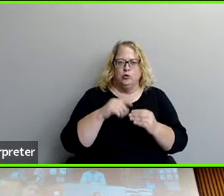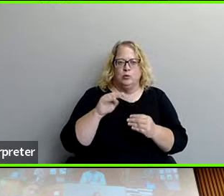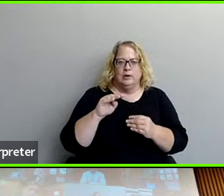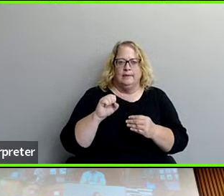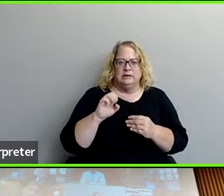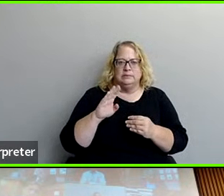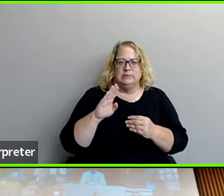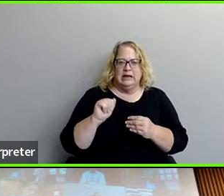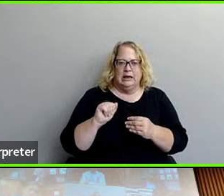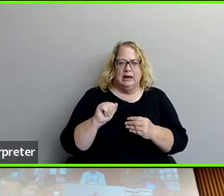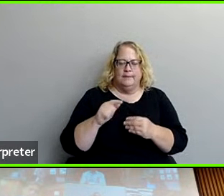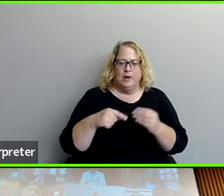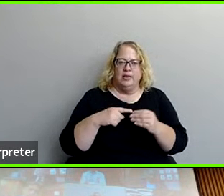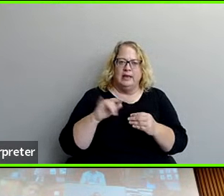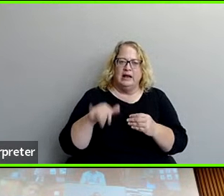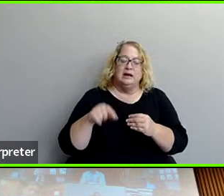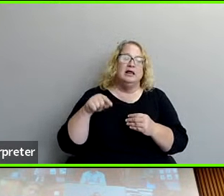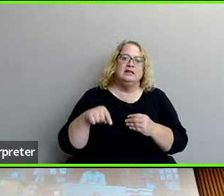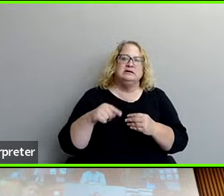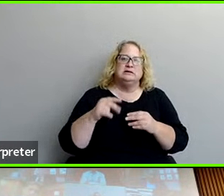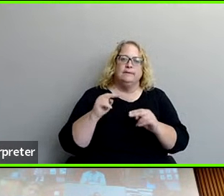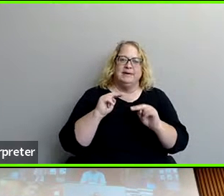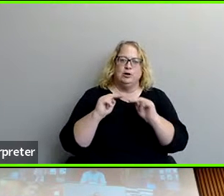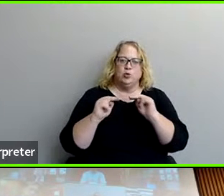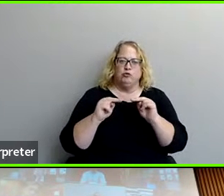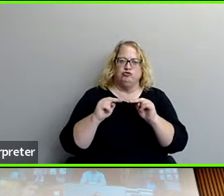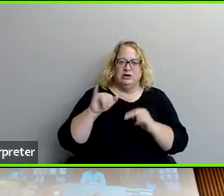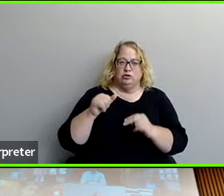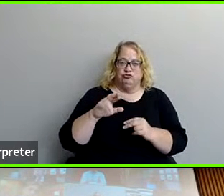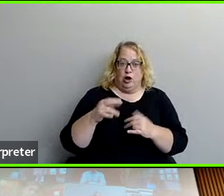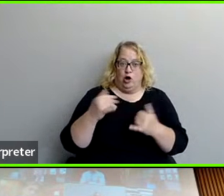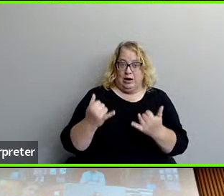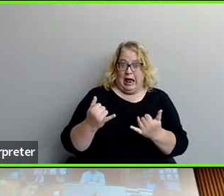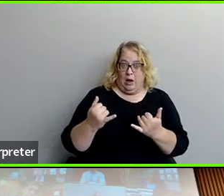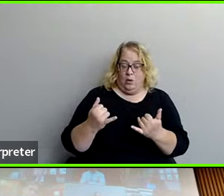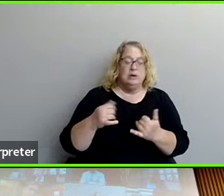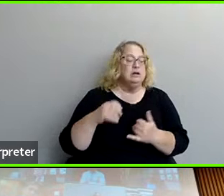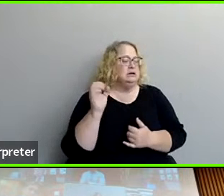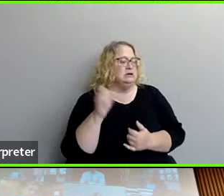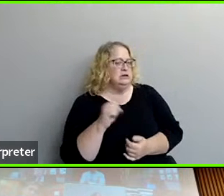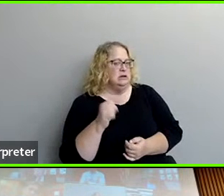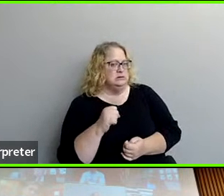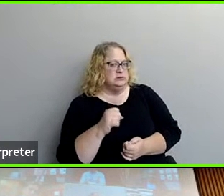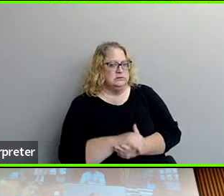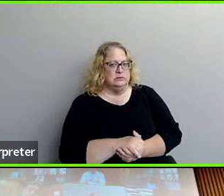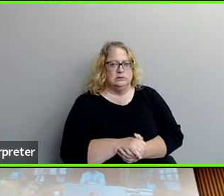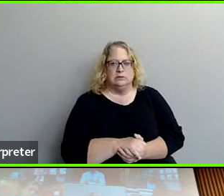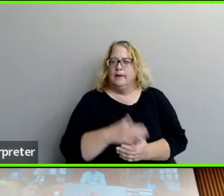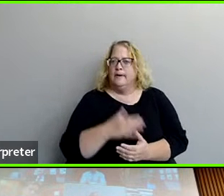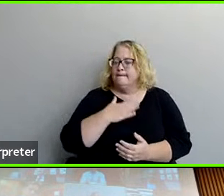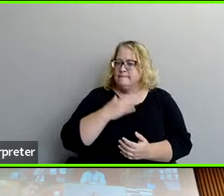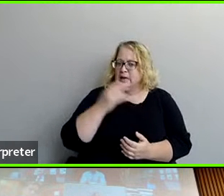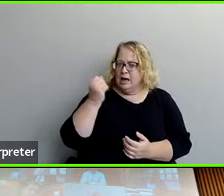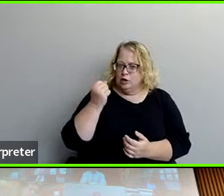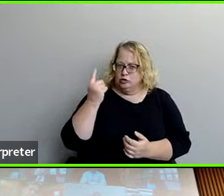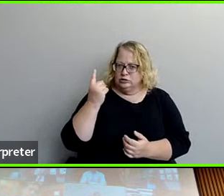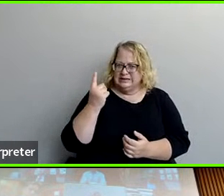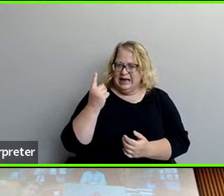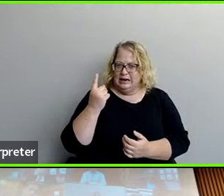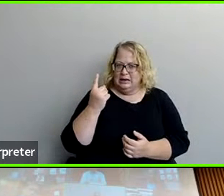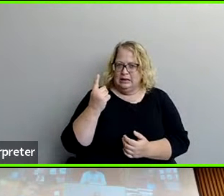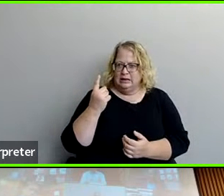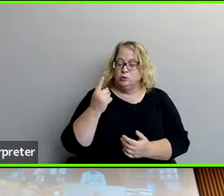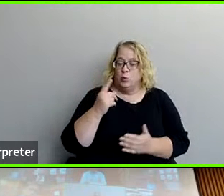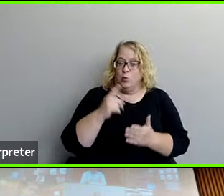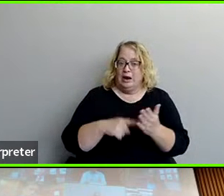this, that this is being negotiated in the JR now. It is. My understanding,